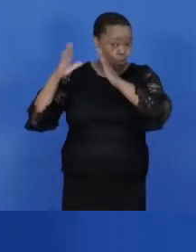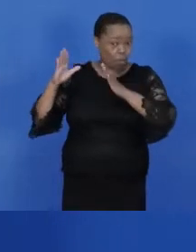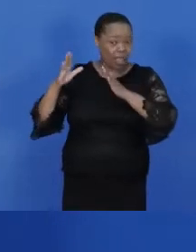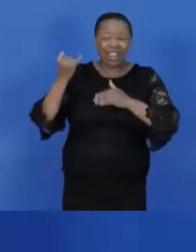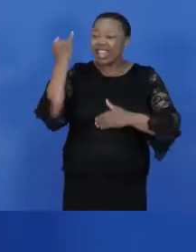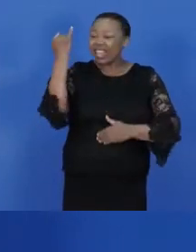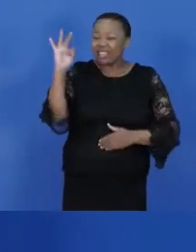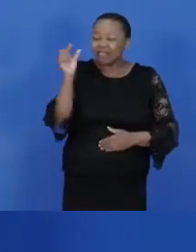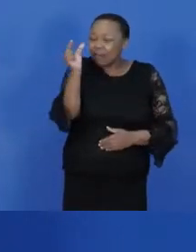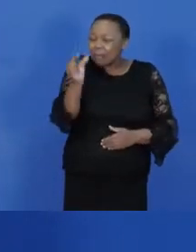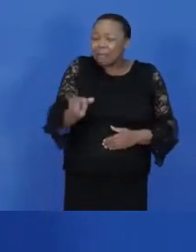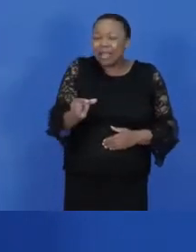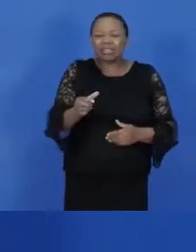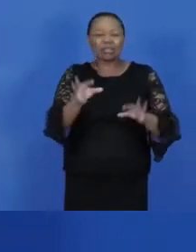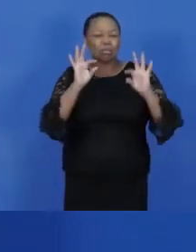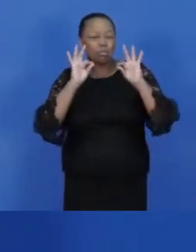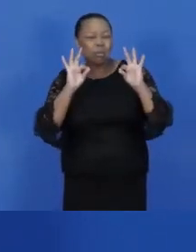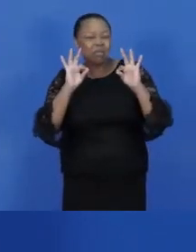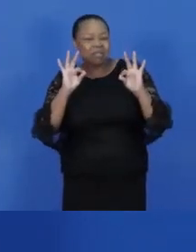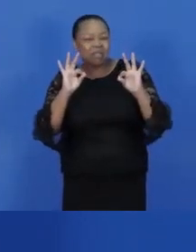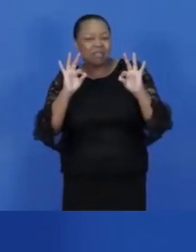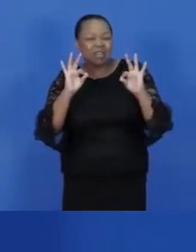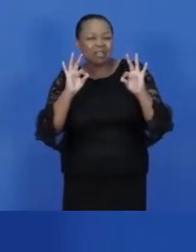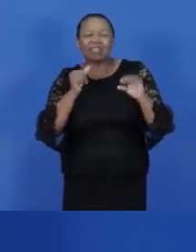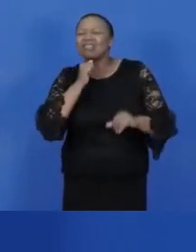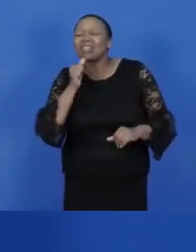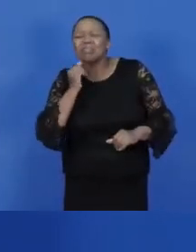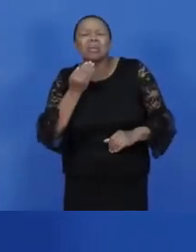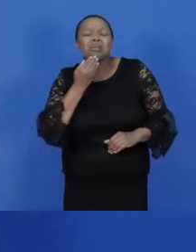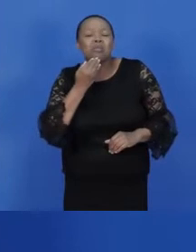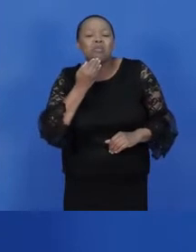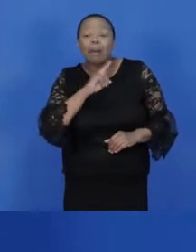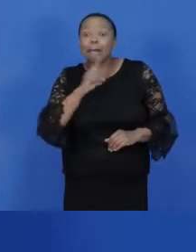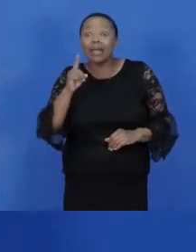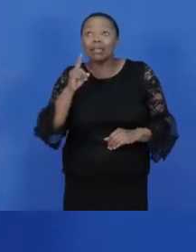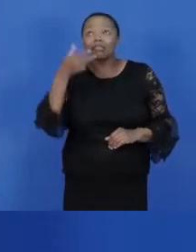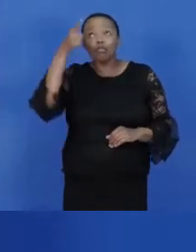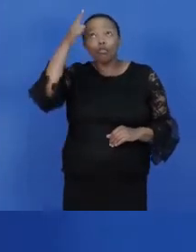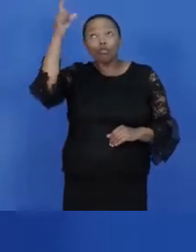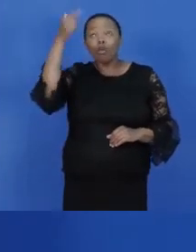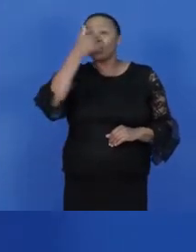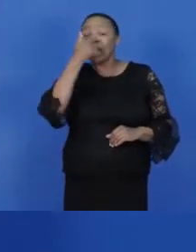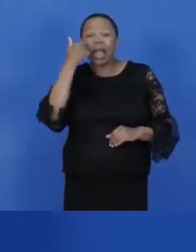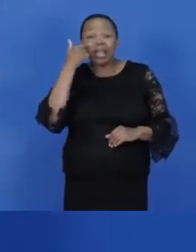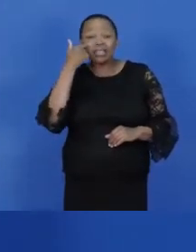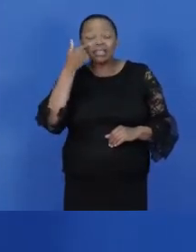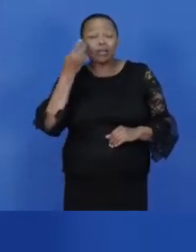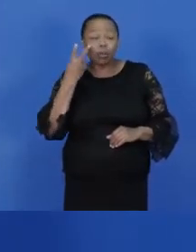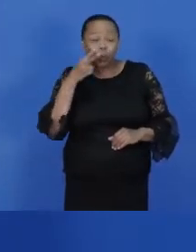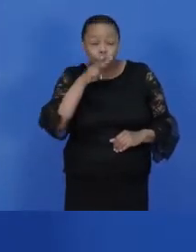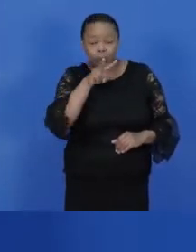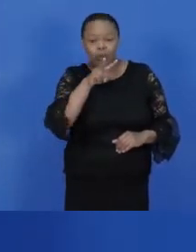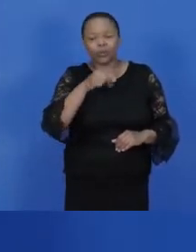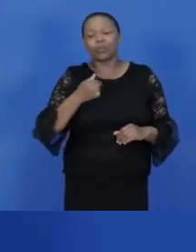are a righteous man, it doesn't matter actually who you are, but the eyes of the Lord are upon you. Saints, I want to